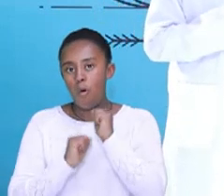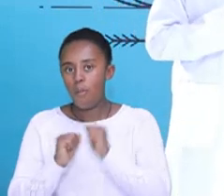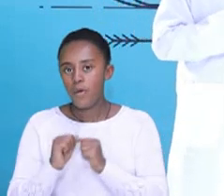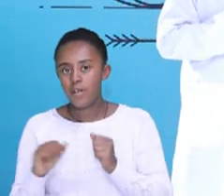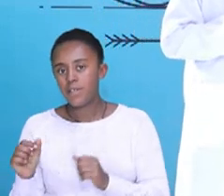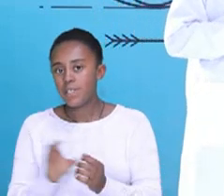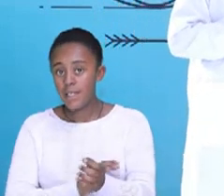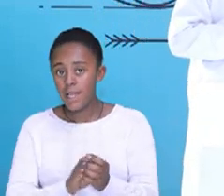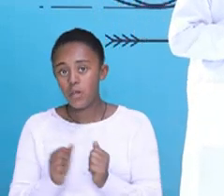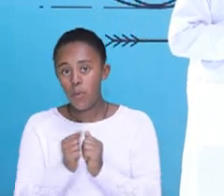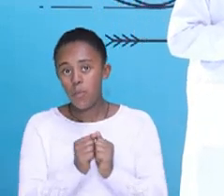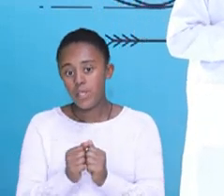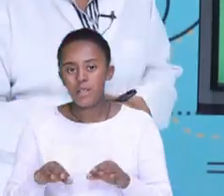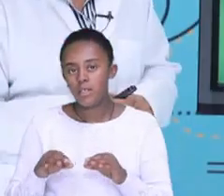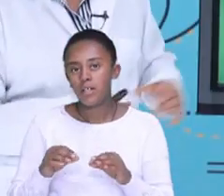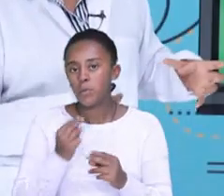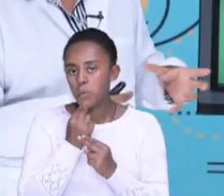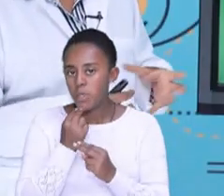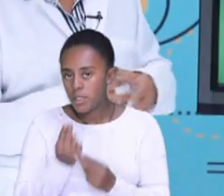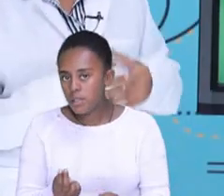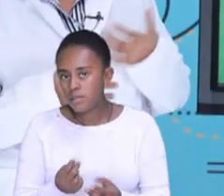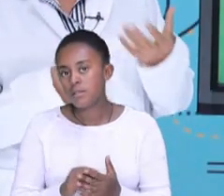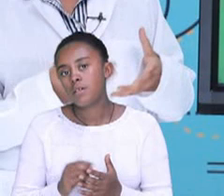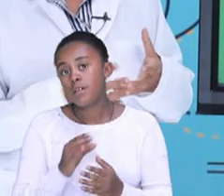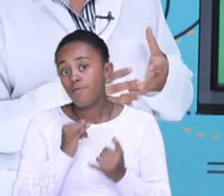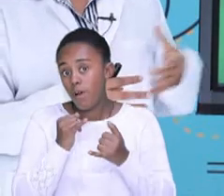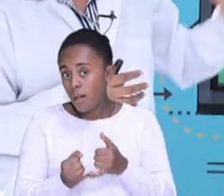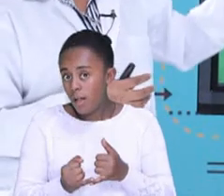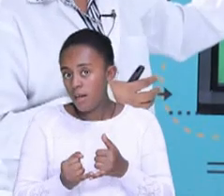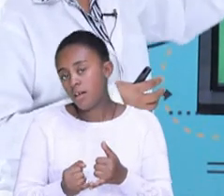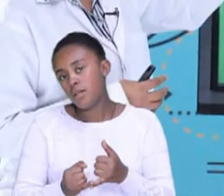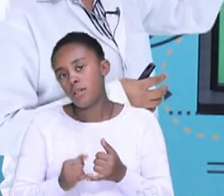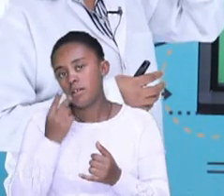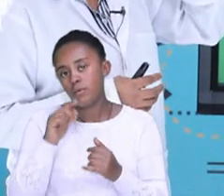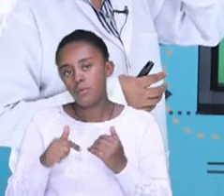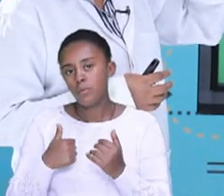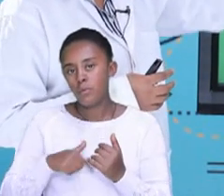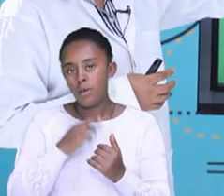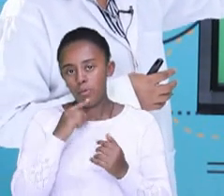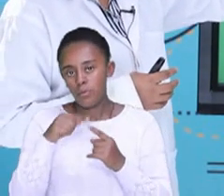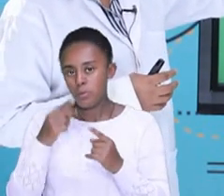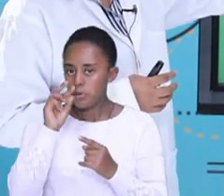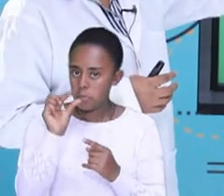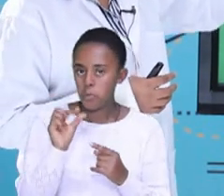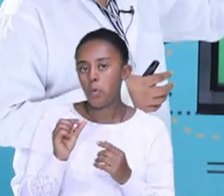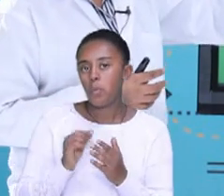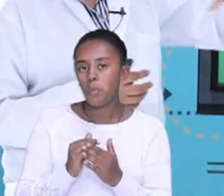with cells with large size. And finally, we are going to see some